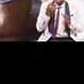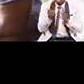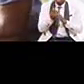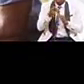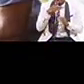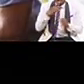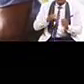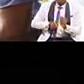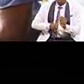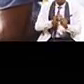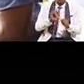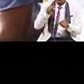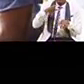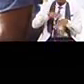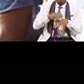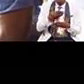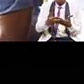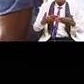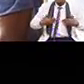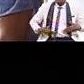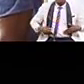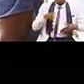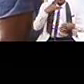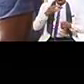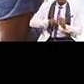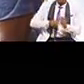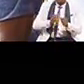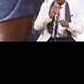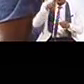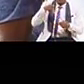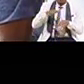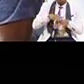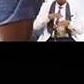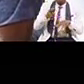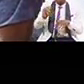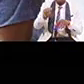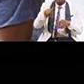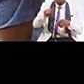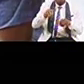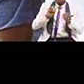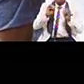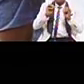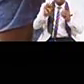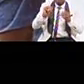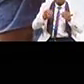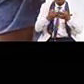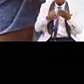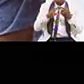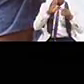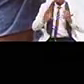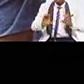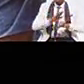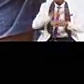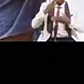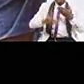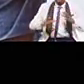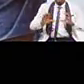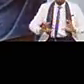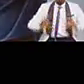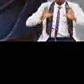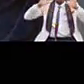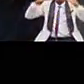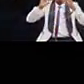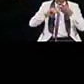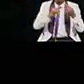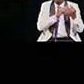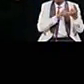you're following up on them so that they are committed, completely committed unto the Lord. That's the purpose, that's the